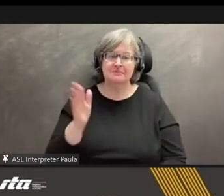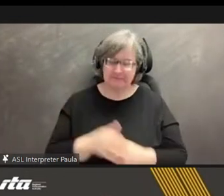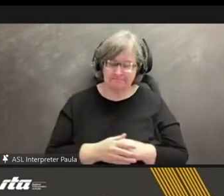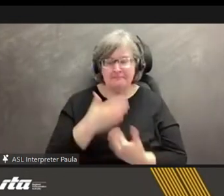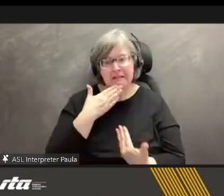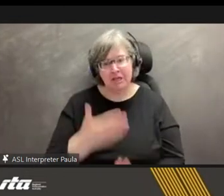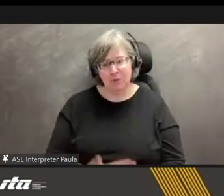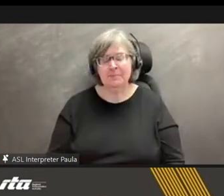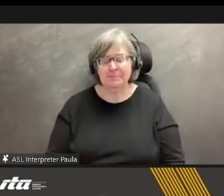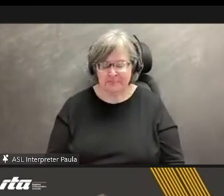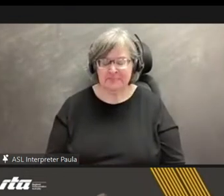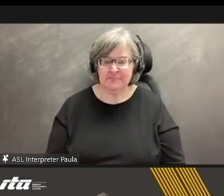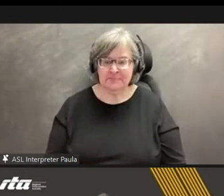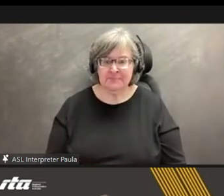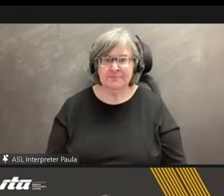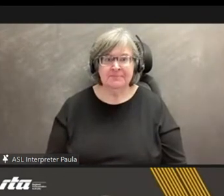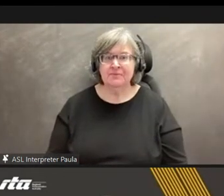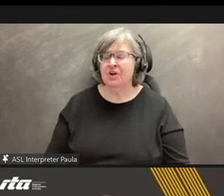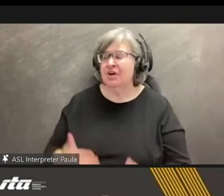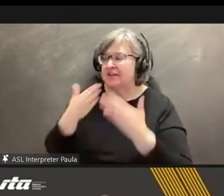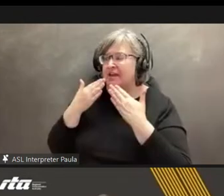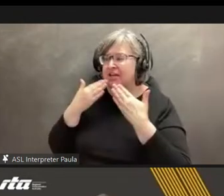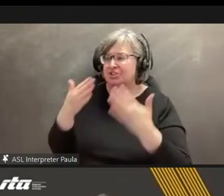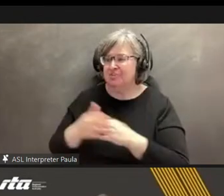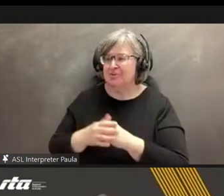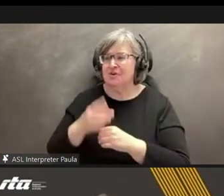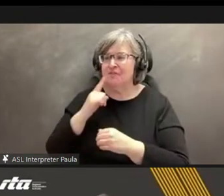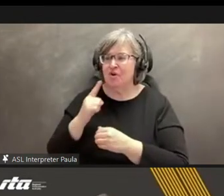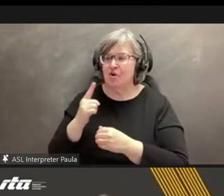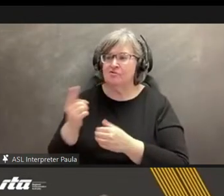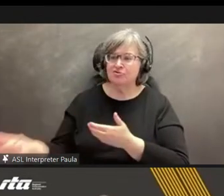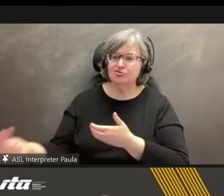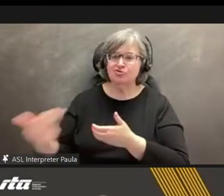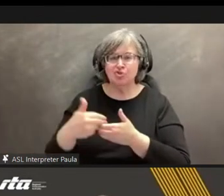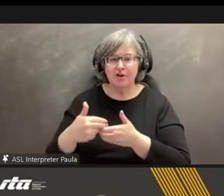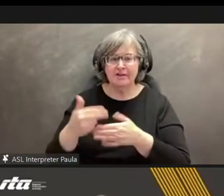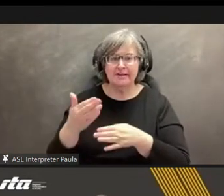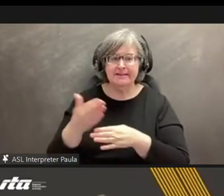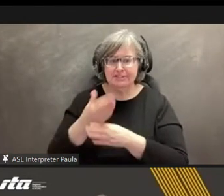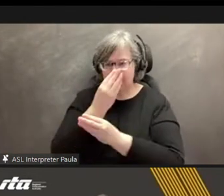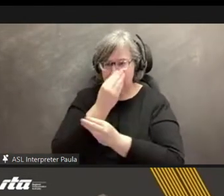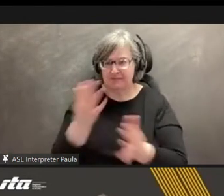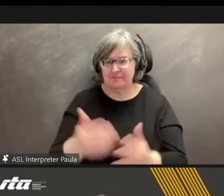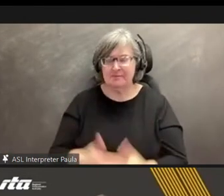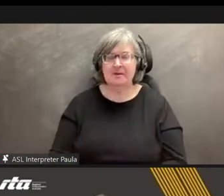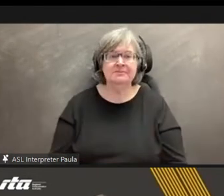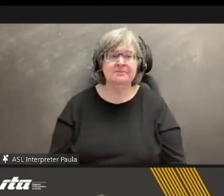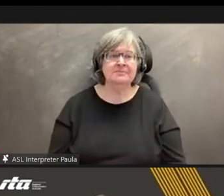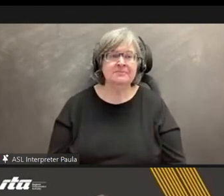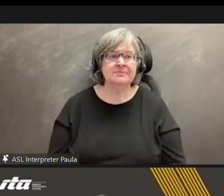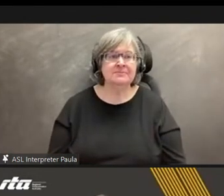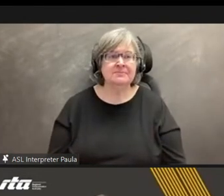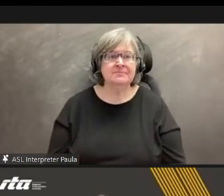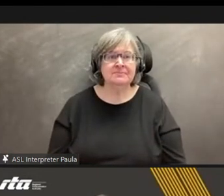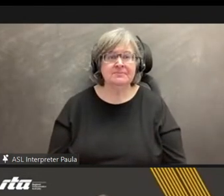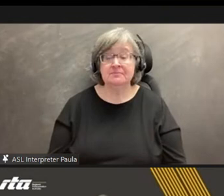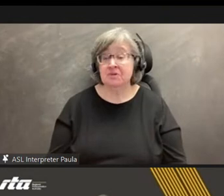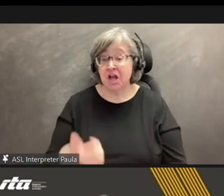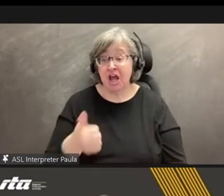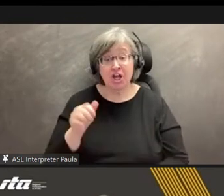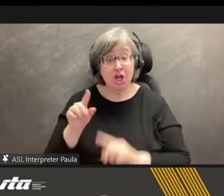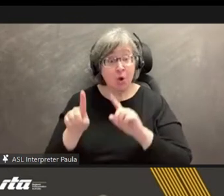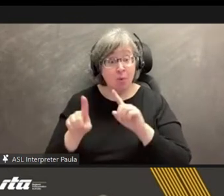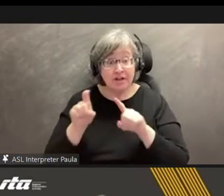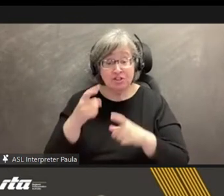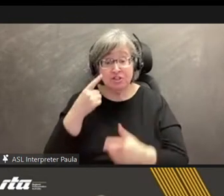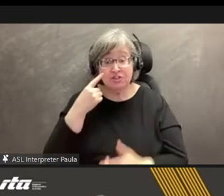it. Thank you so much for coming out and for sharing the updates with us. Are there any